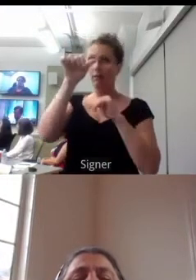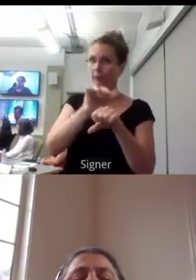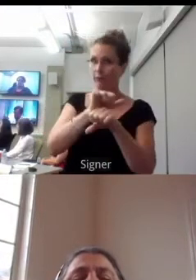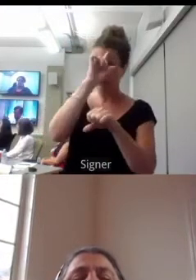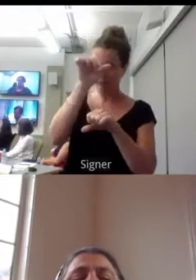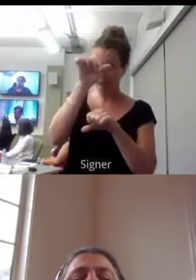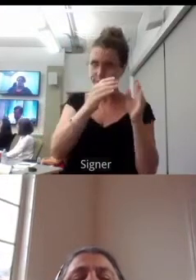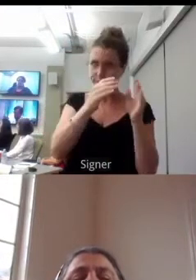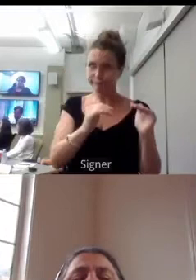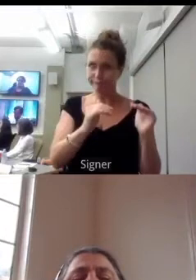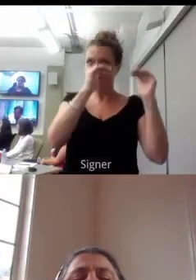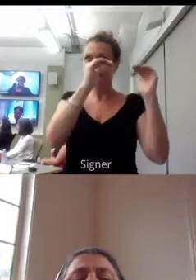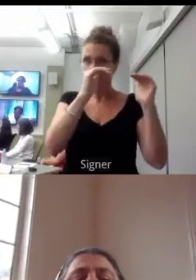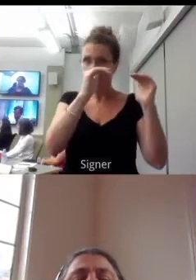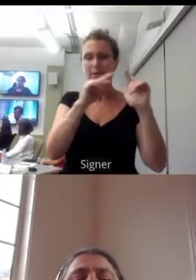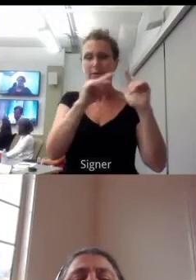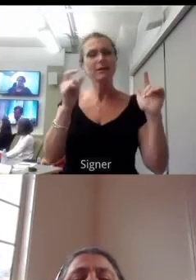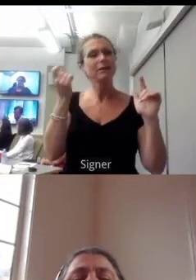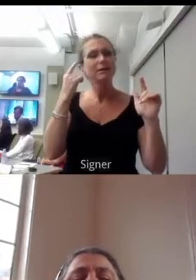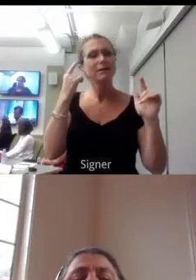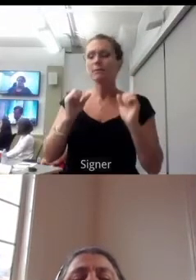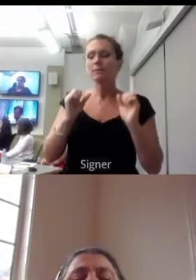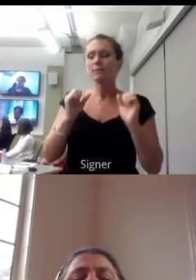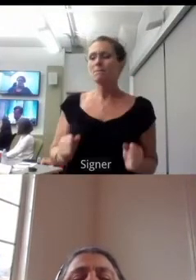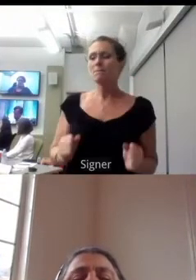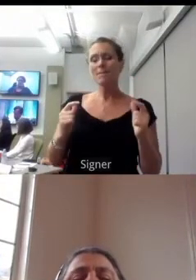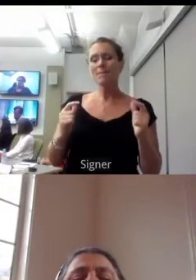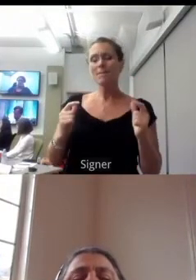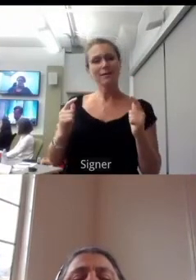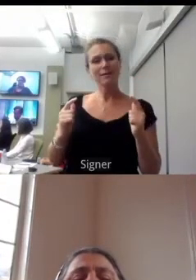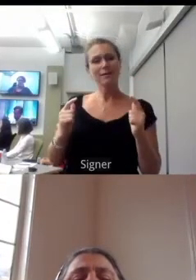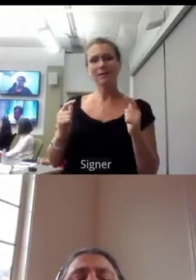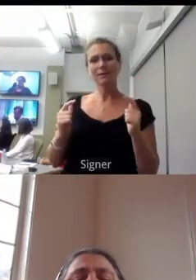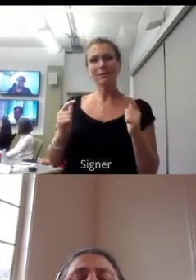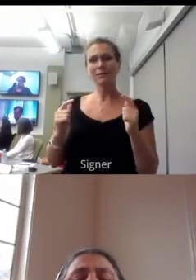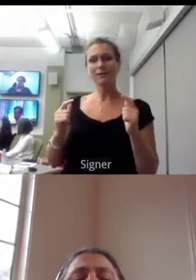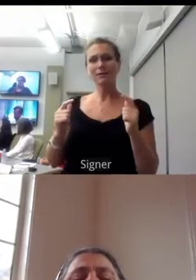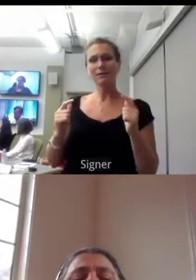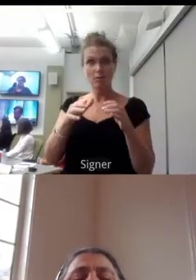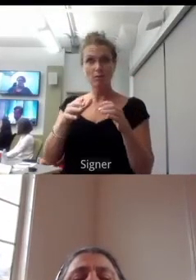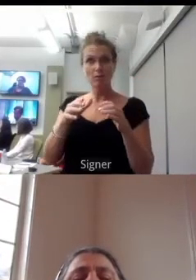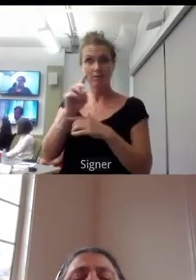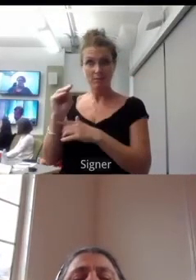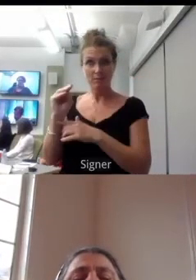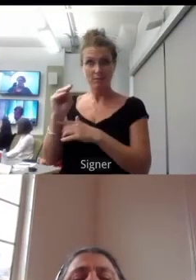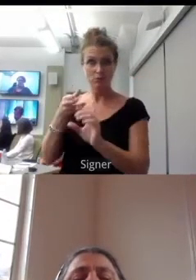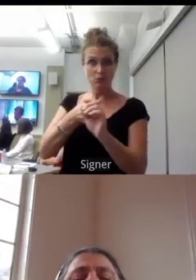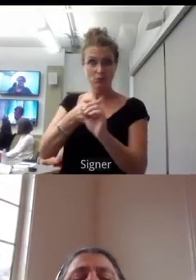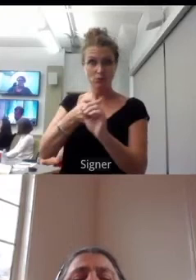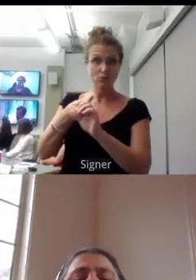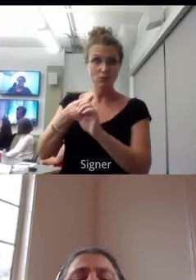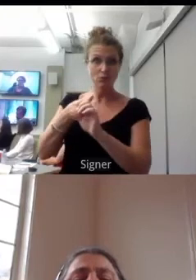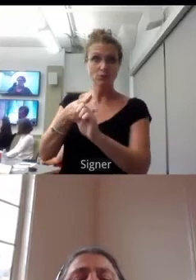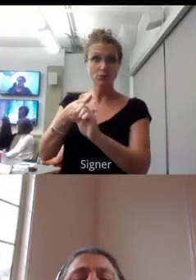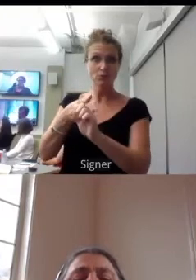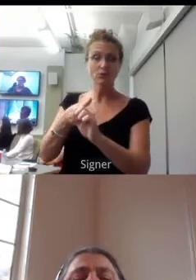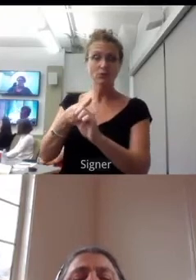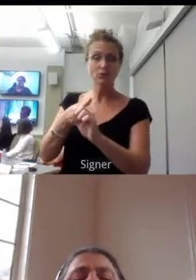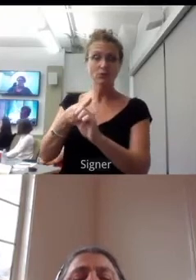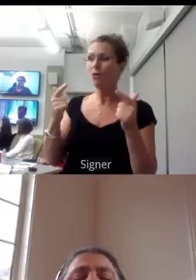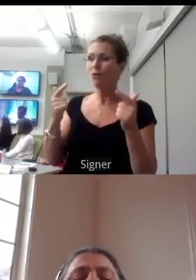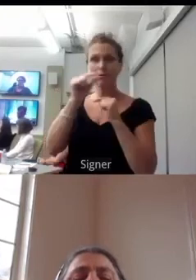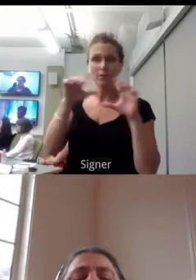the deputies sit, and we felt for all of them, for all of the other ministries, they needed to have that voice